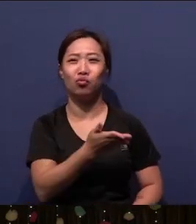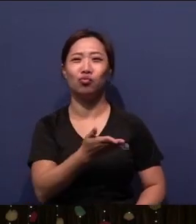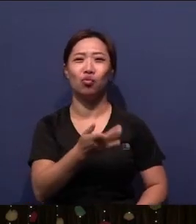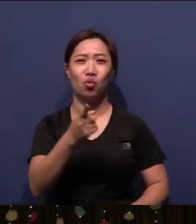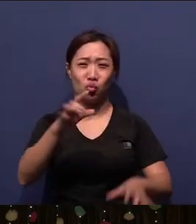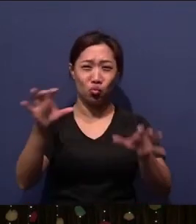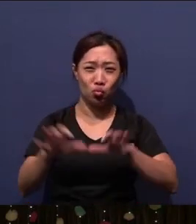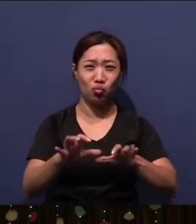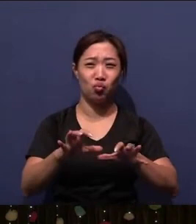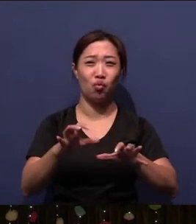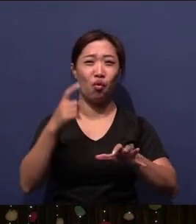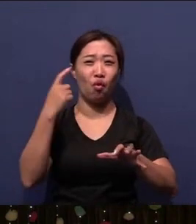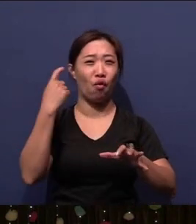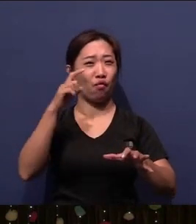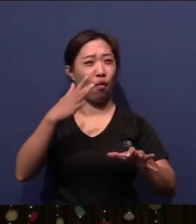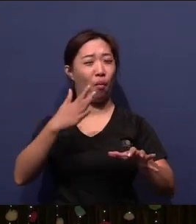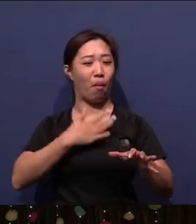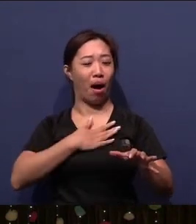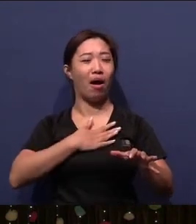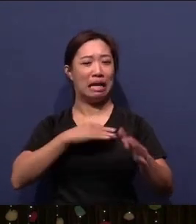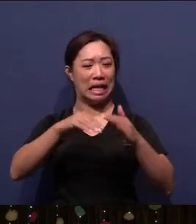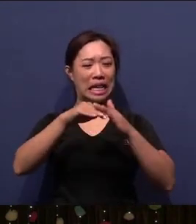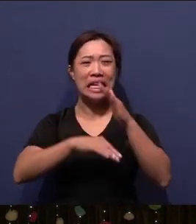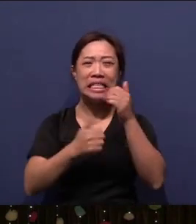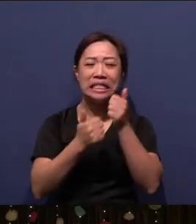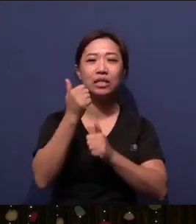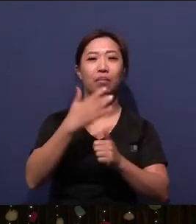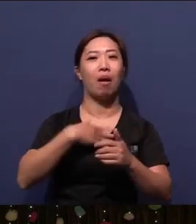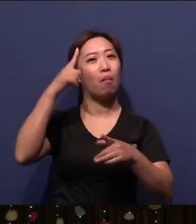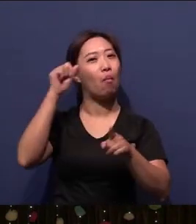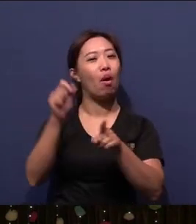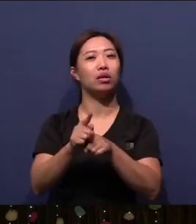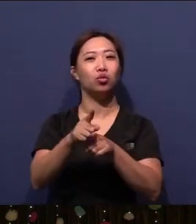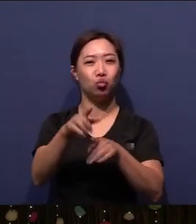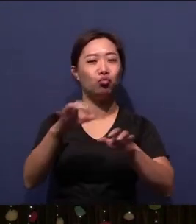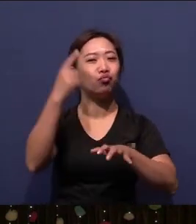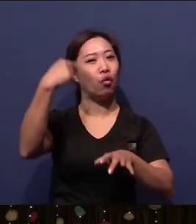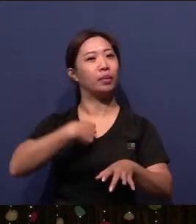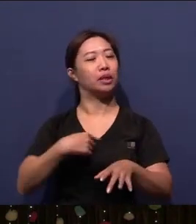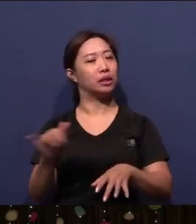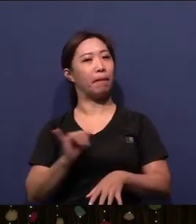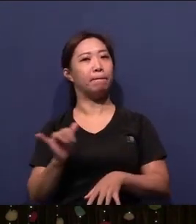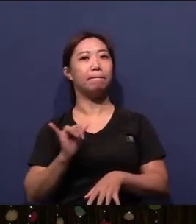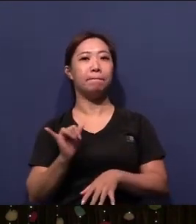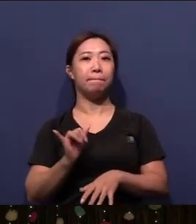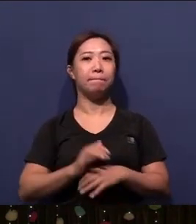you did to it to the least of these my brothers, you did it to me.